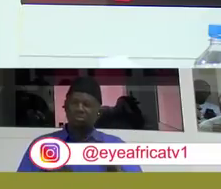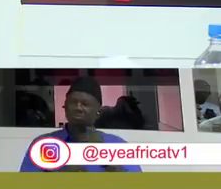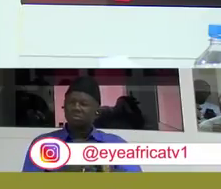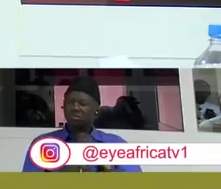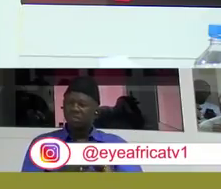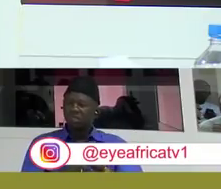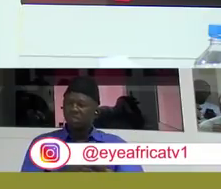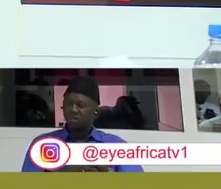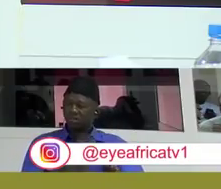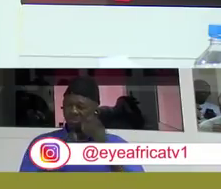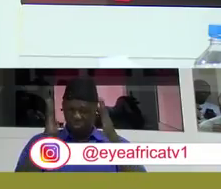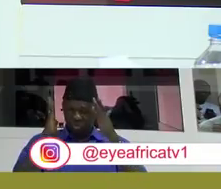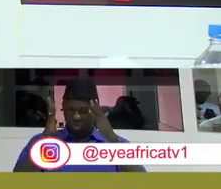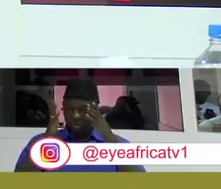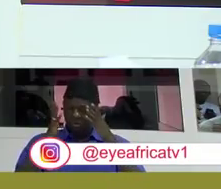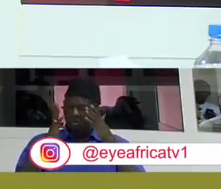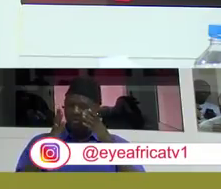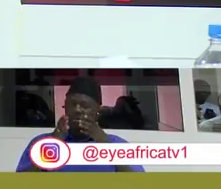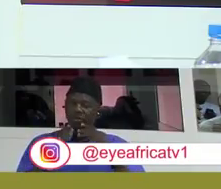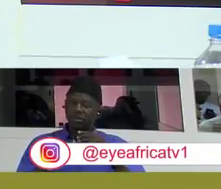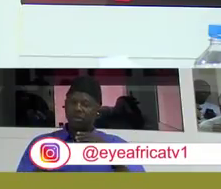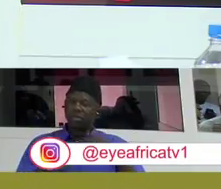violence within communities,